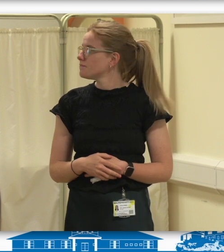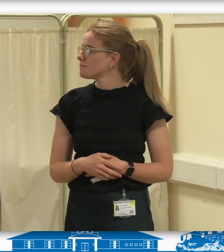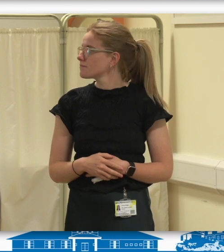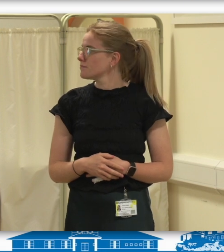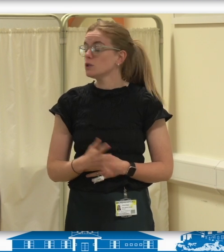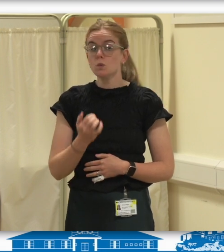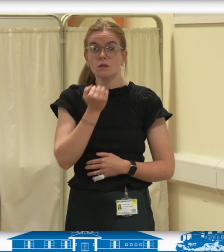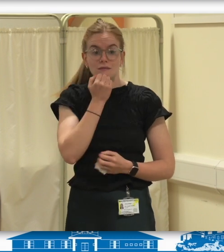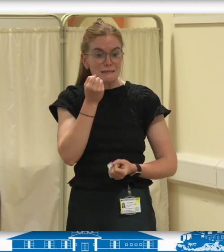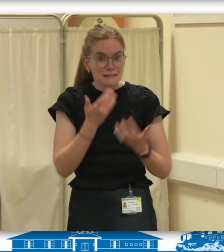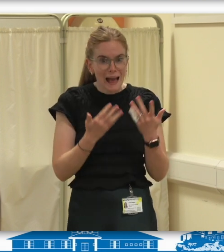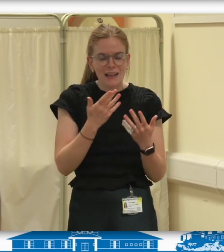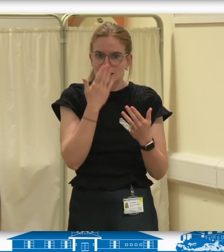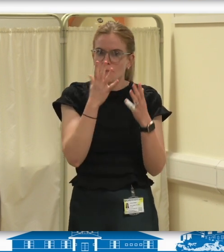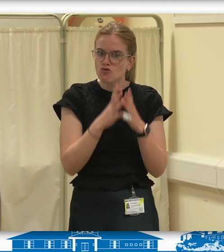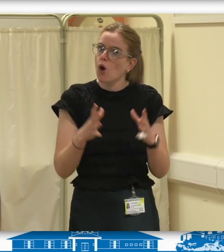are growing.